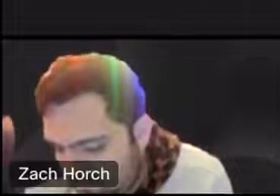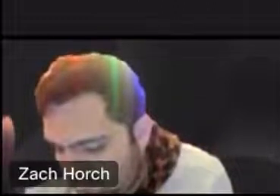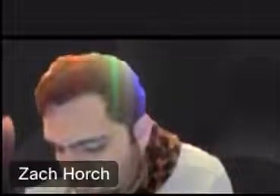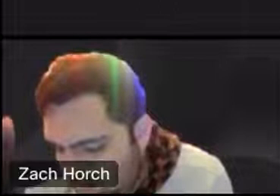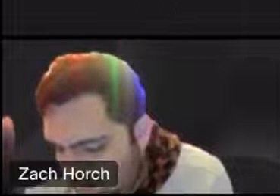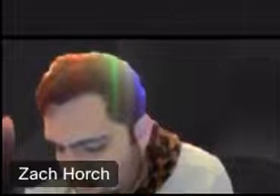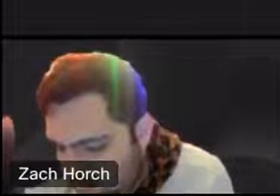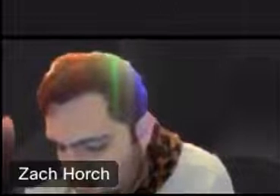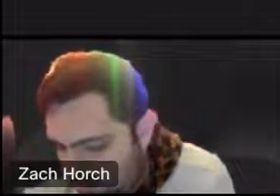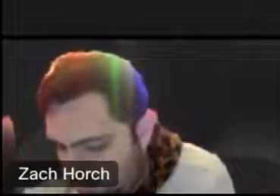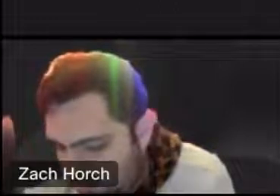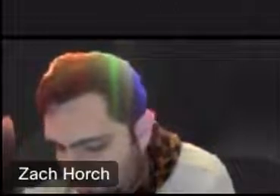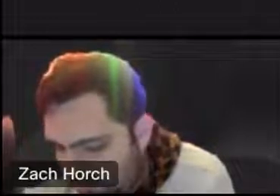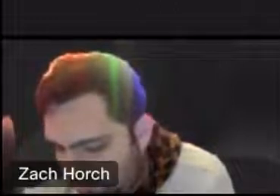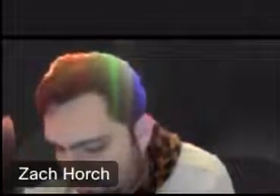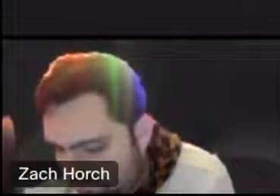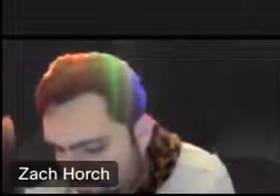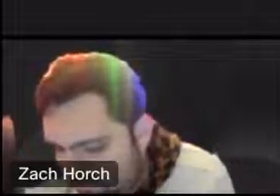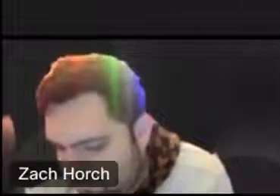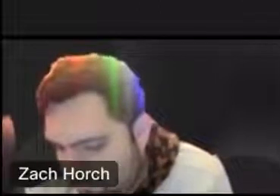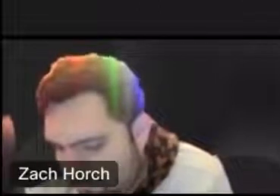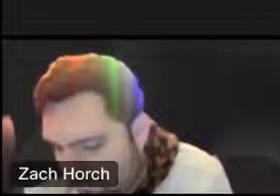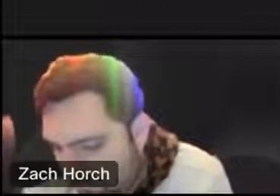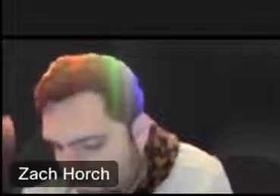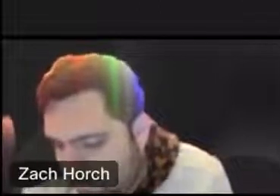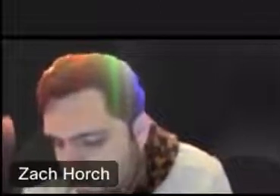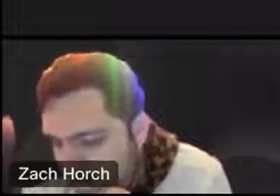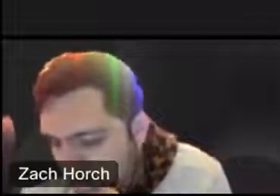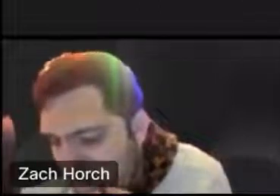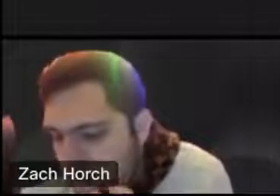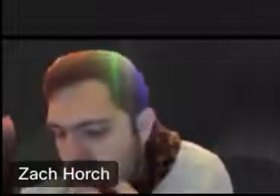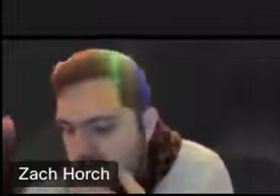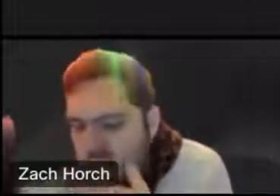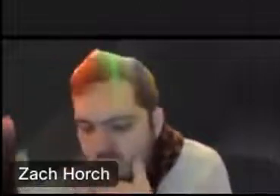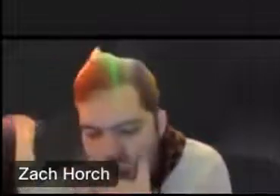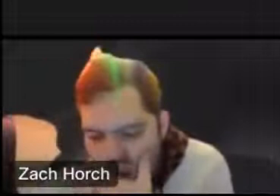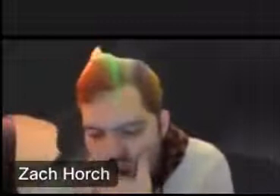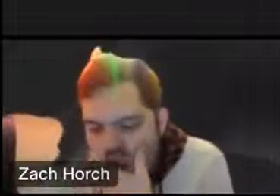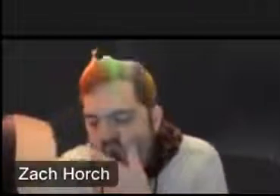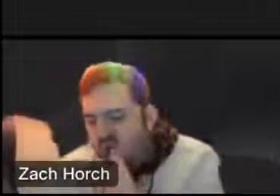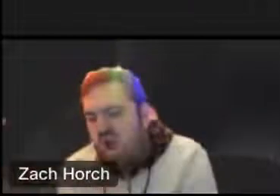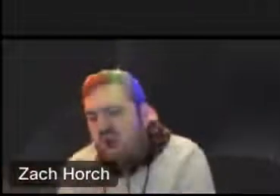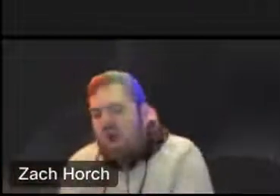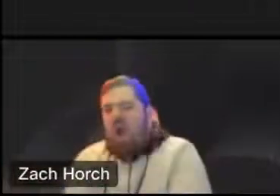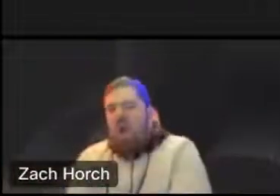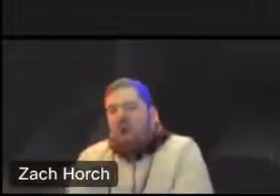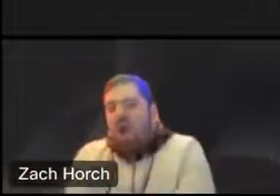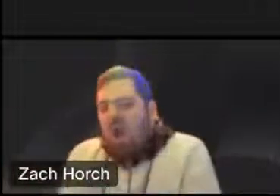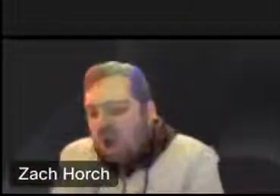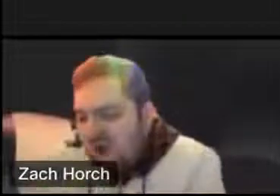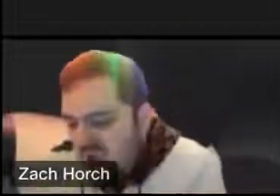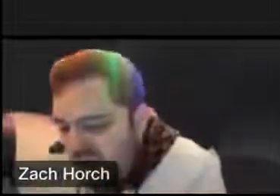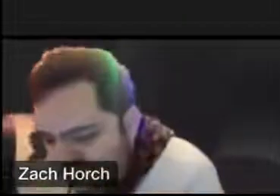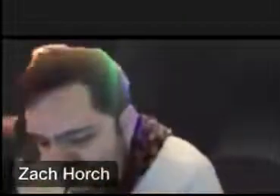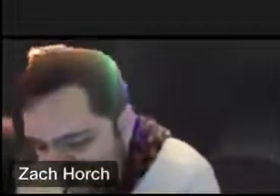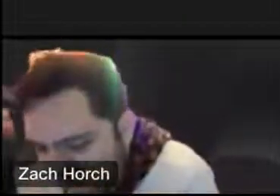We weren't doing assessments. It just kind of happened. That was the way the state wanted it. They wanted service initiation to go on really